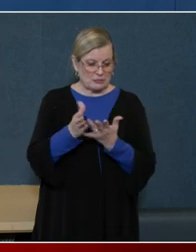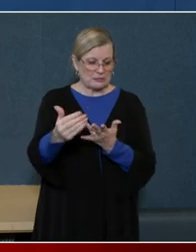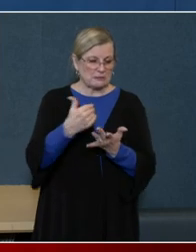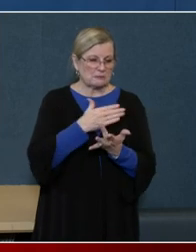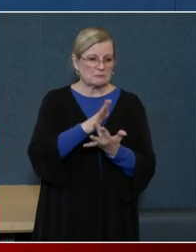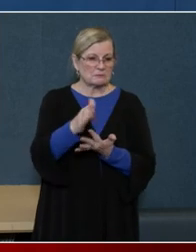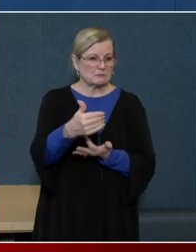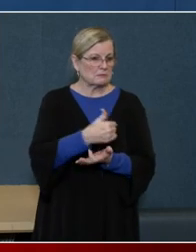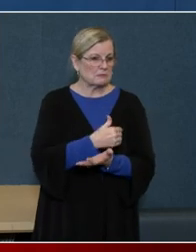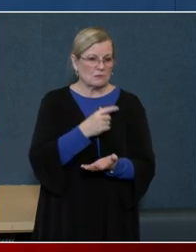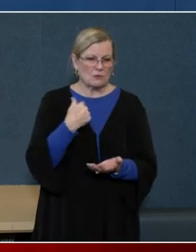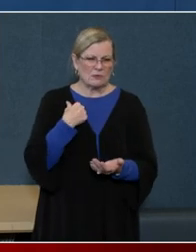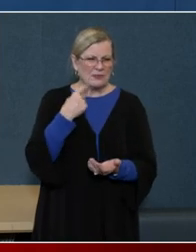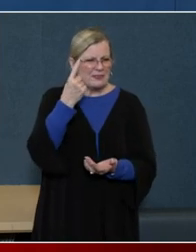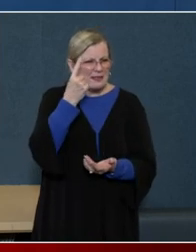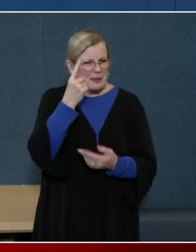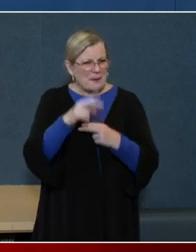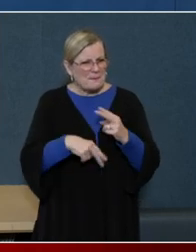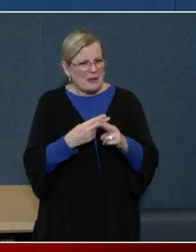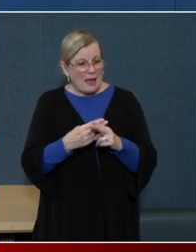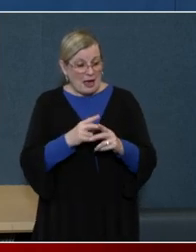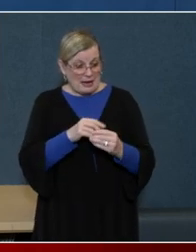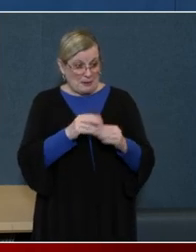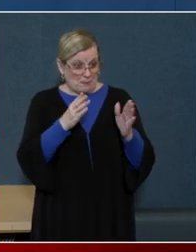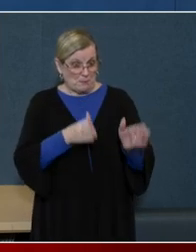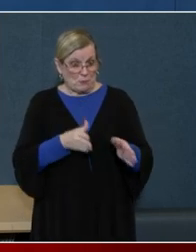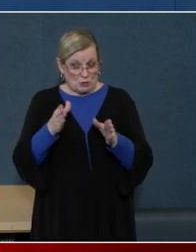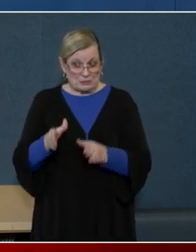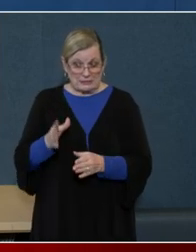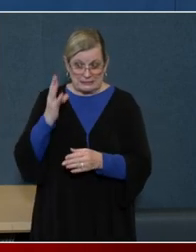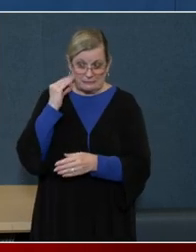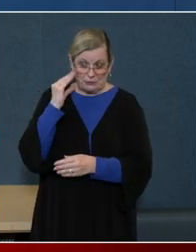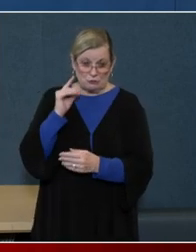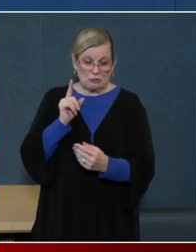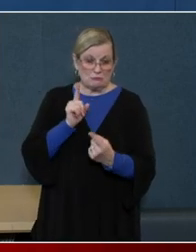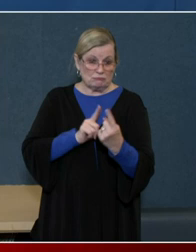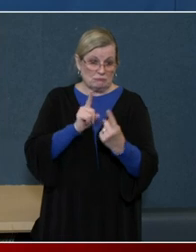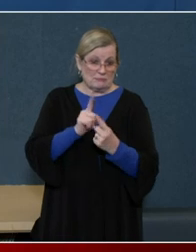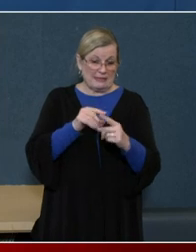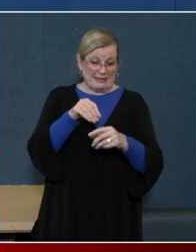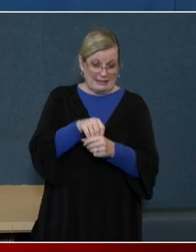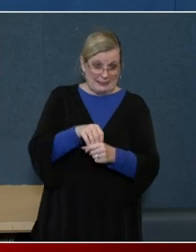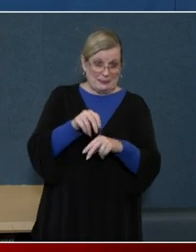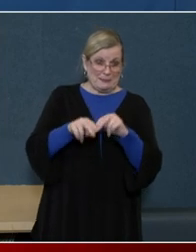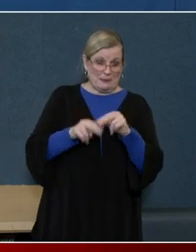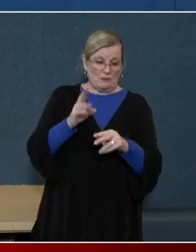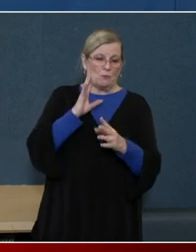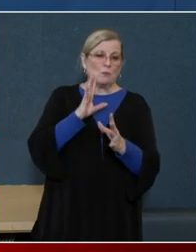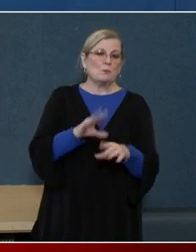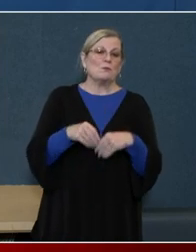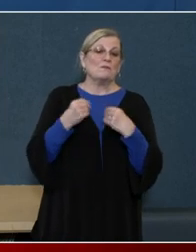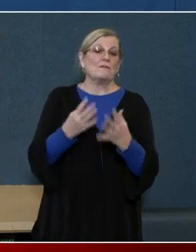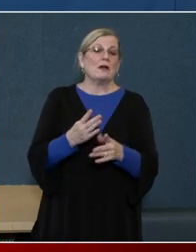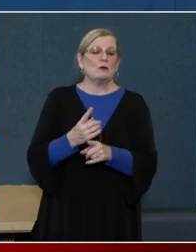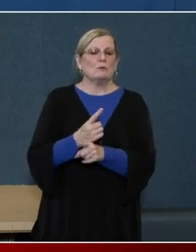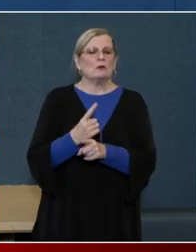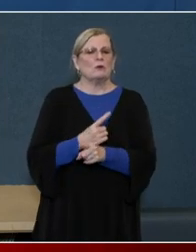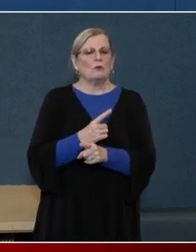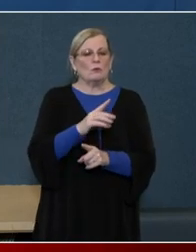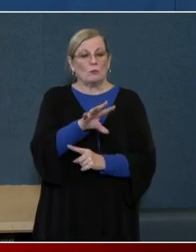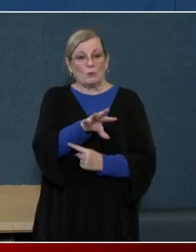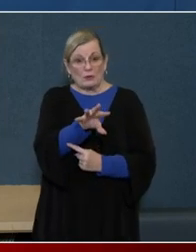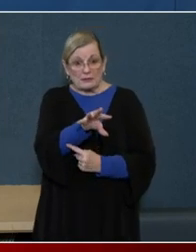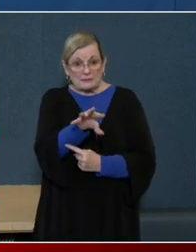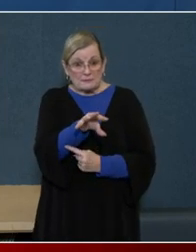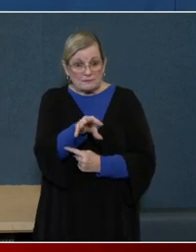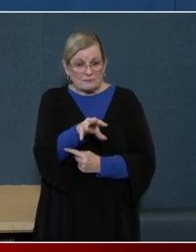about in-person experiences in our building, and we'll be providing regular reporting on COVID-19 cases.